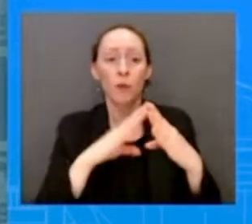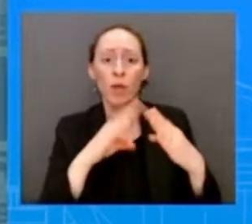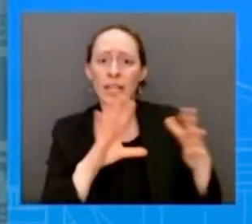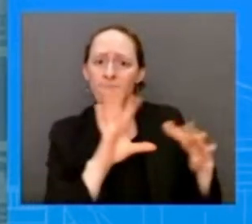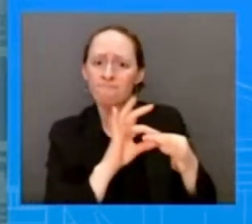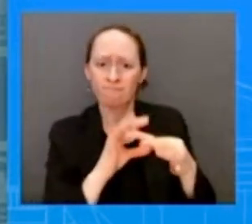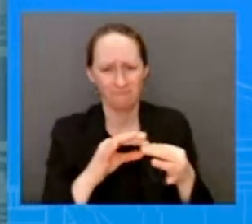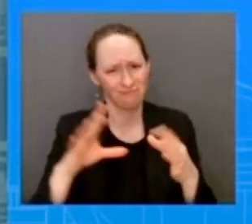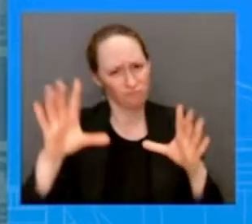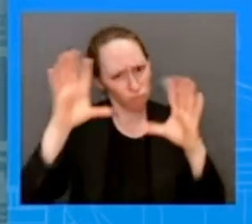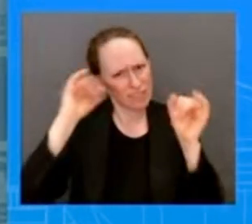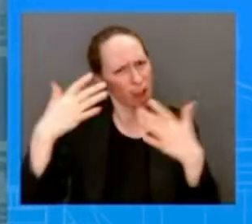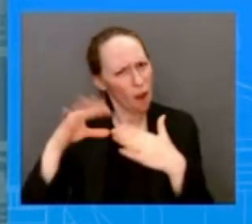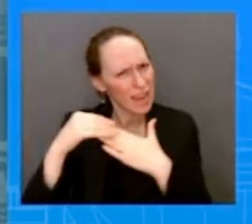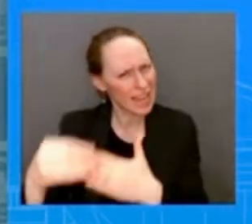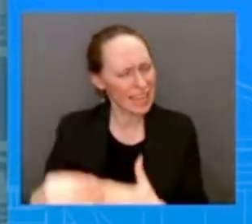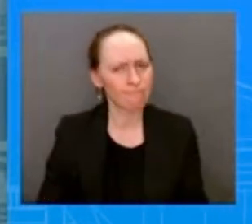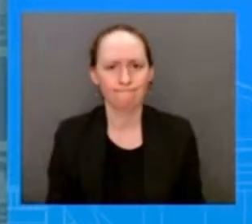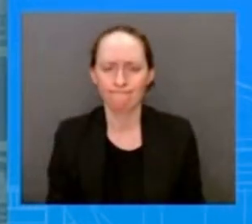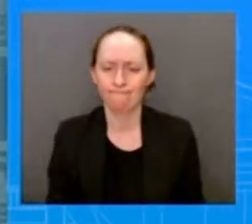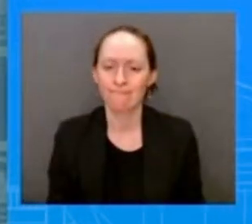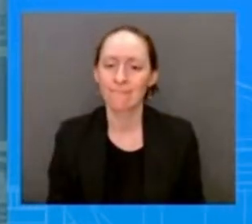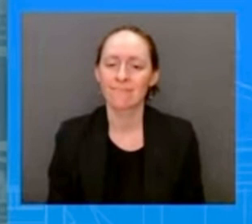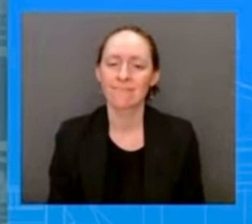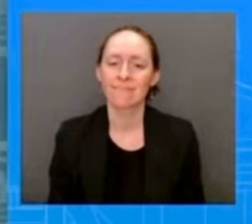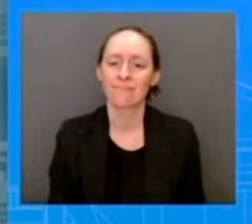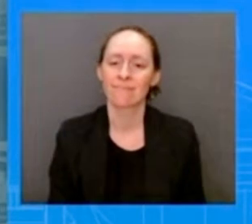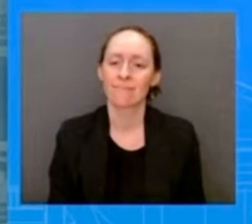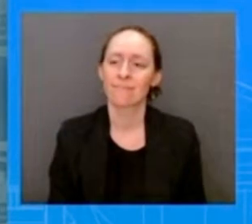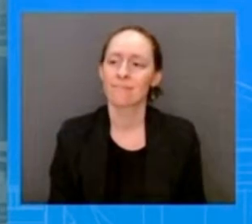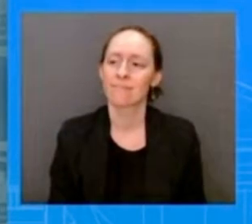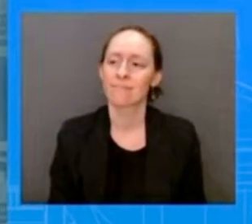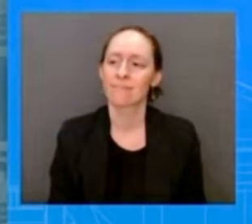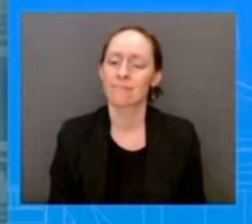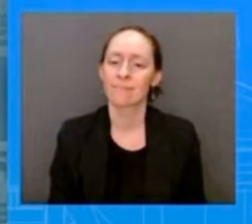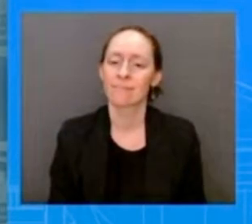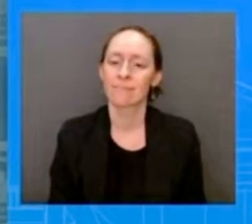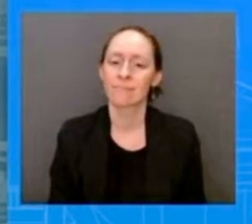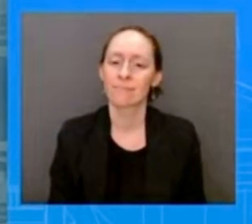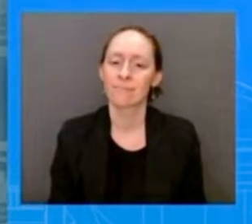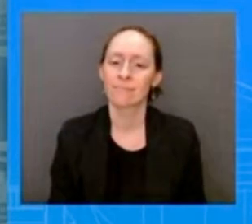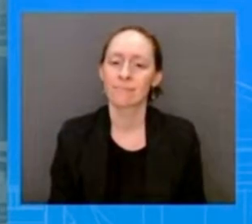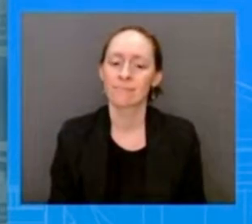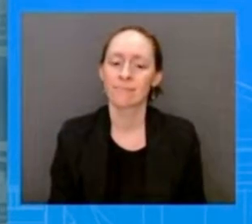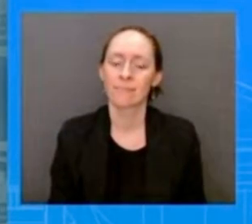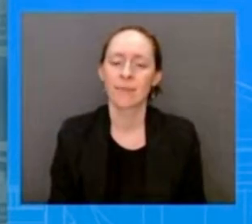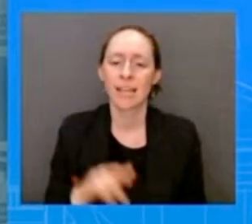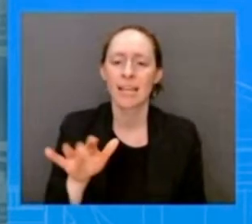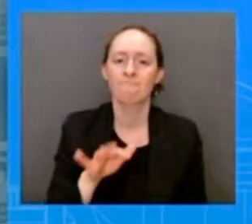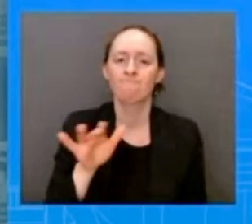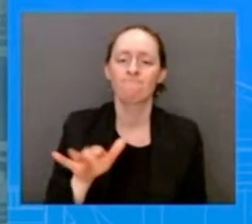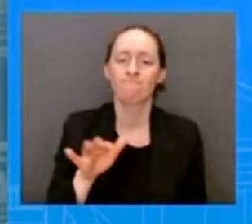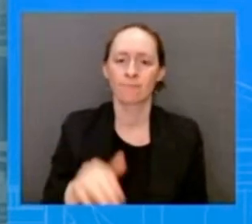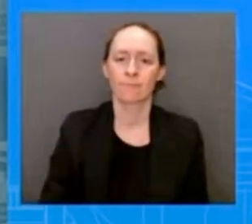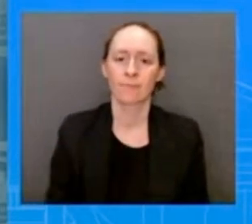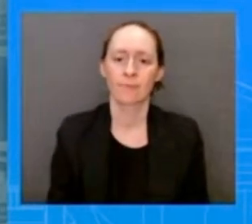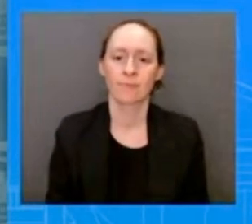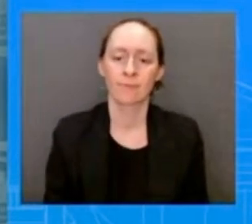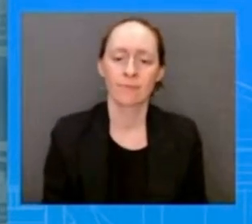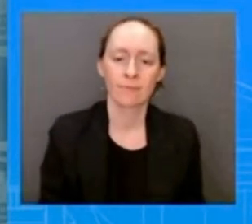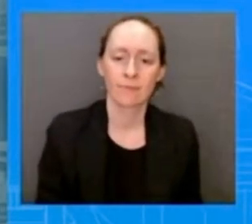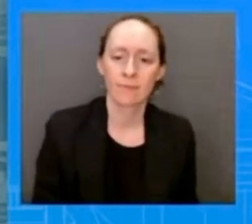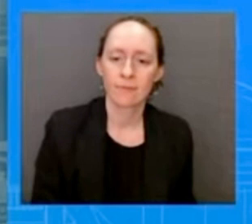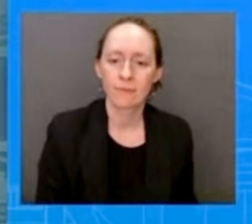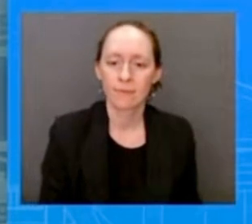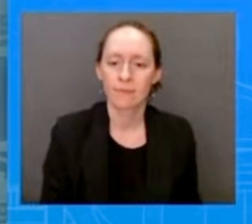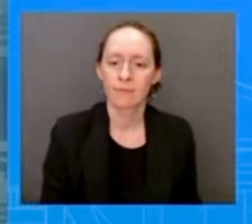this proposal brings forth, which is, you know, really lowering penalties for carjacking, he doesn't believe that's